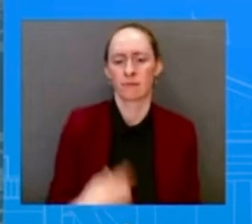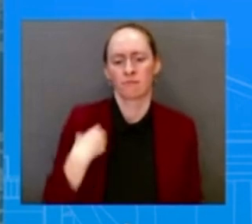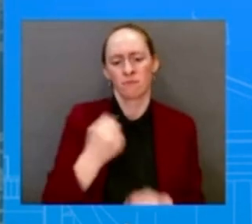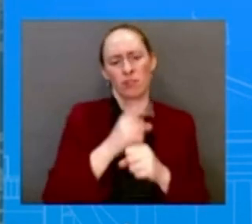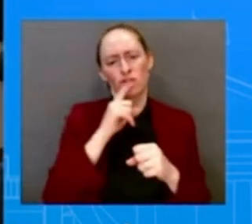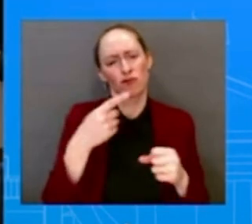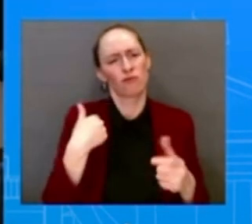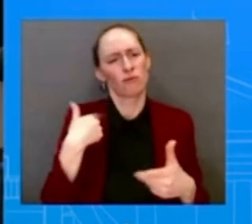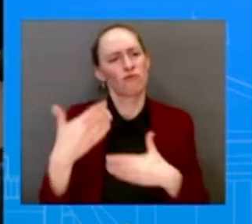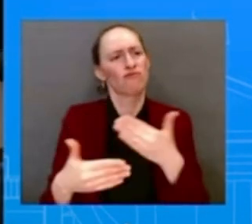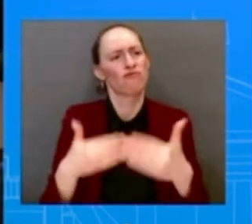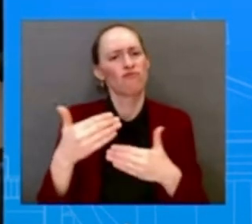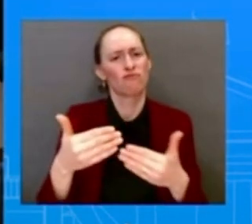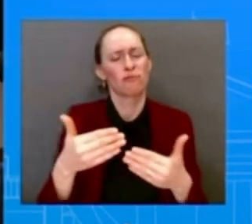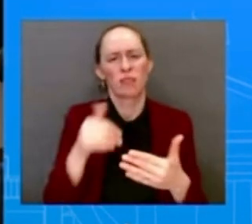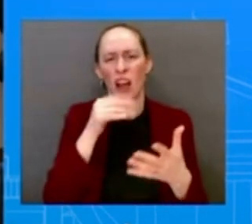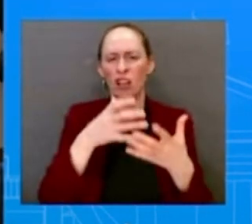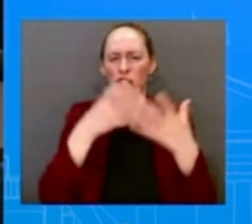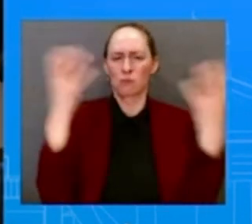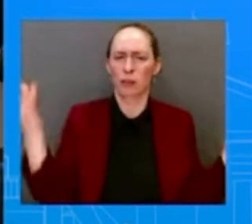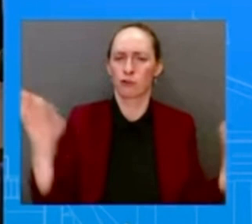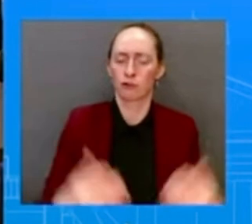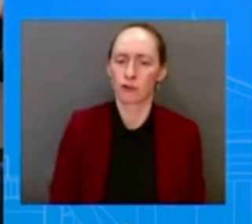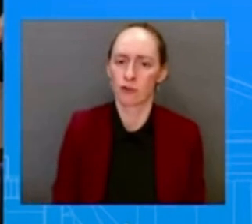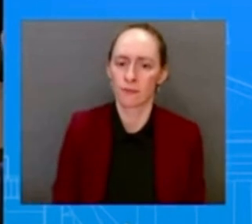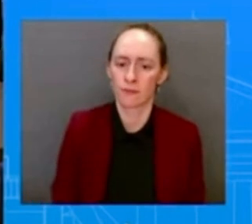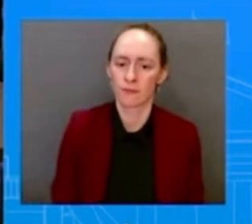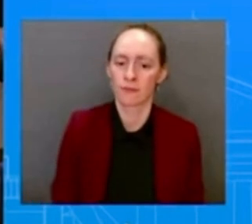you speak about how...